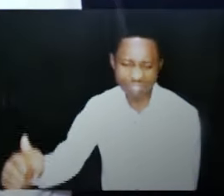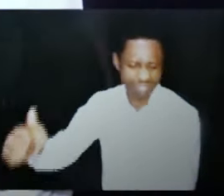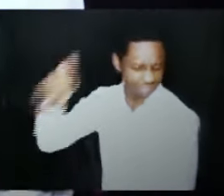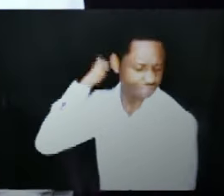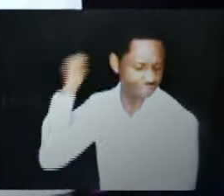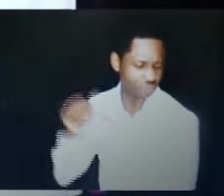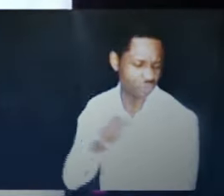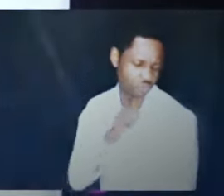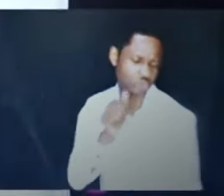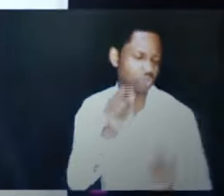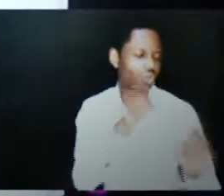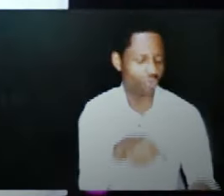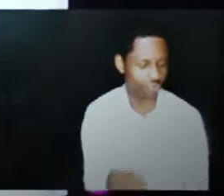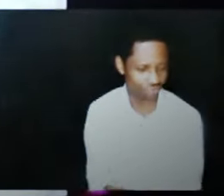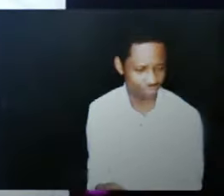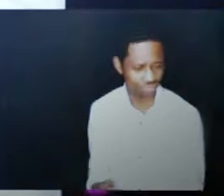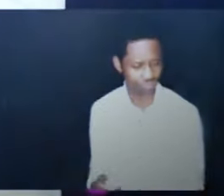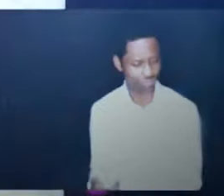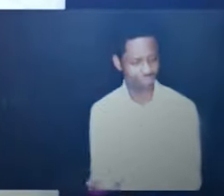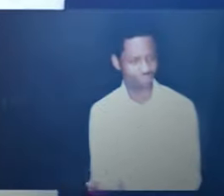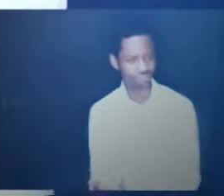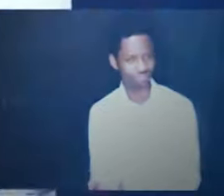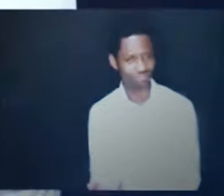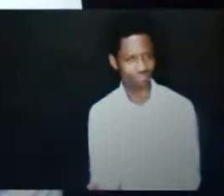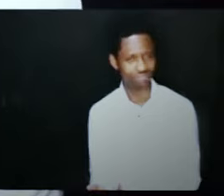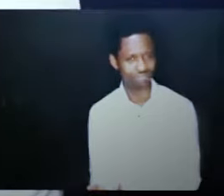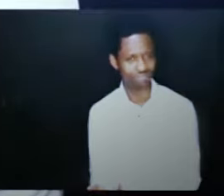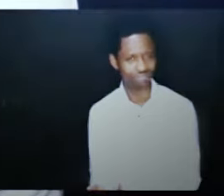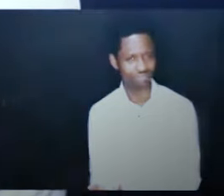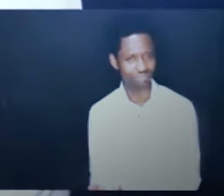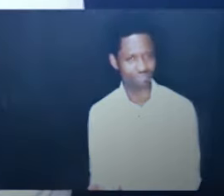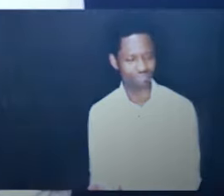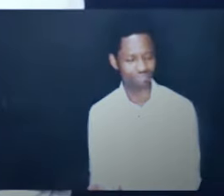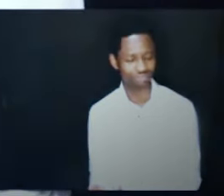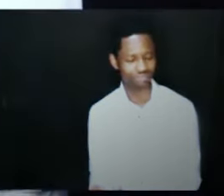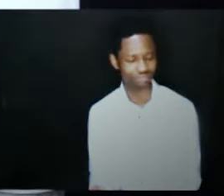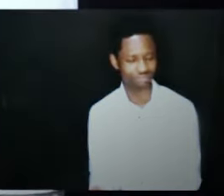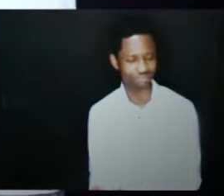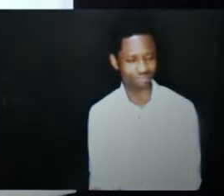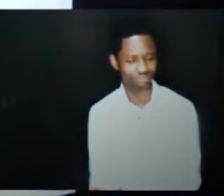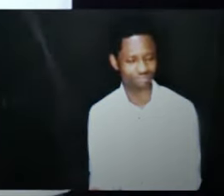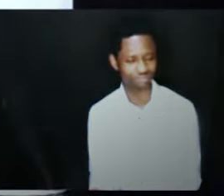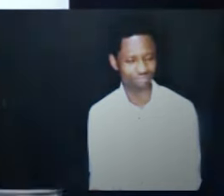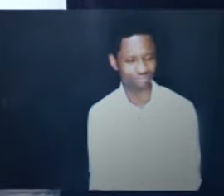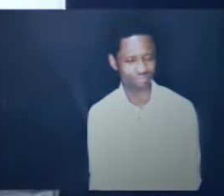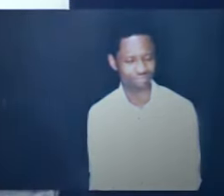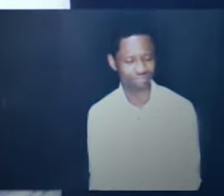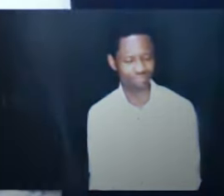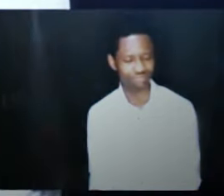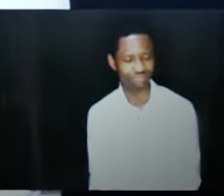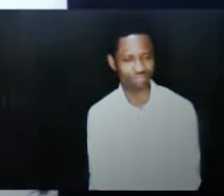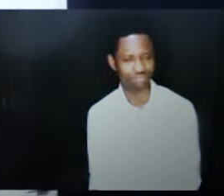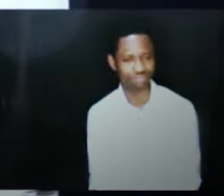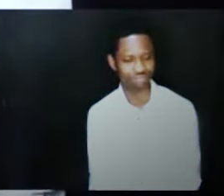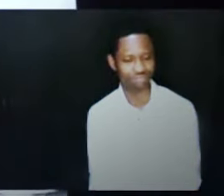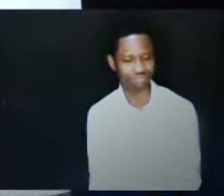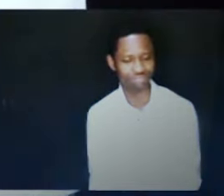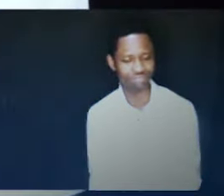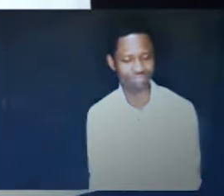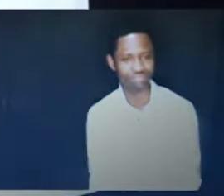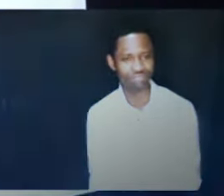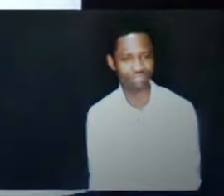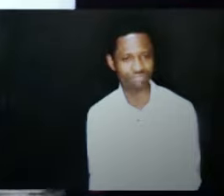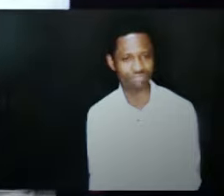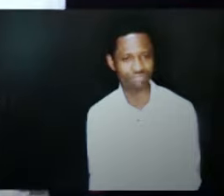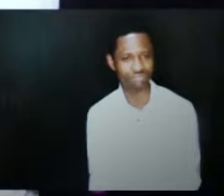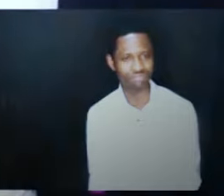O Cordia, O Cano, O Cocan, Sachren. Now, O Buer, say, no, say, O Ura, Meco, Nanso,